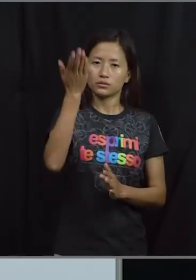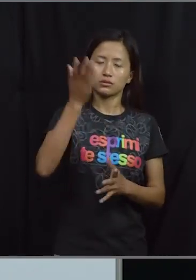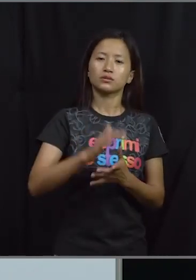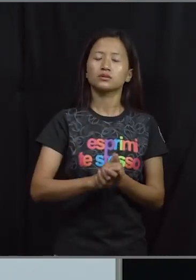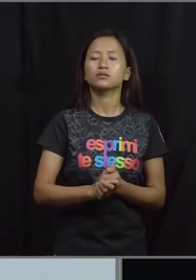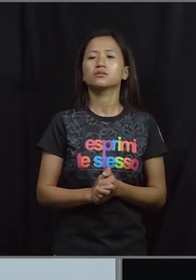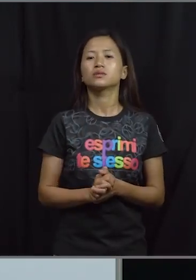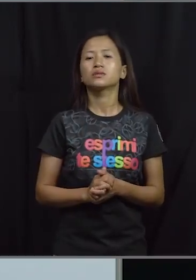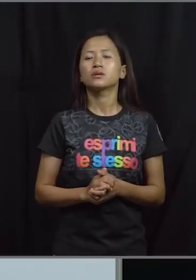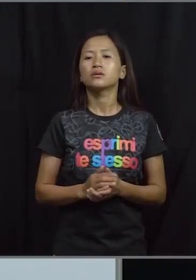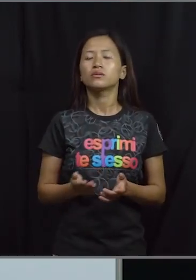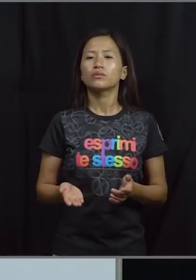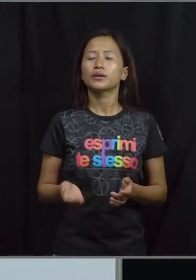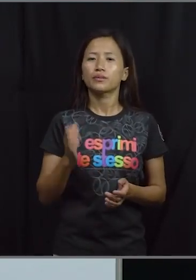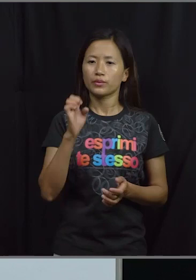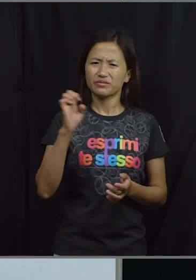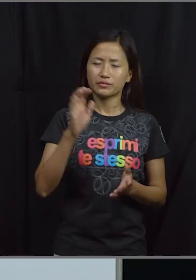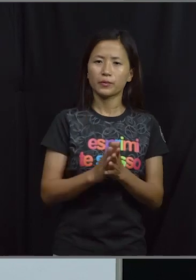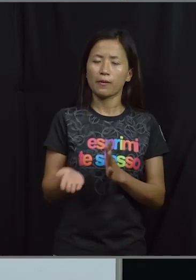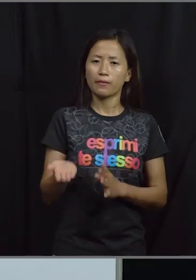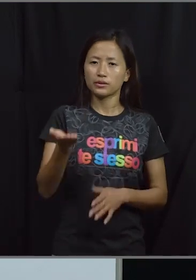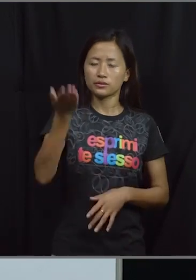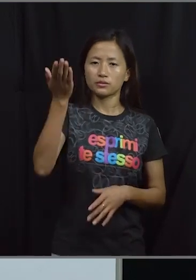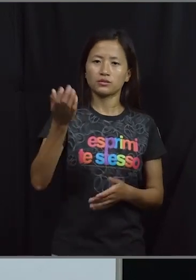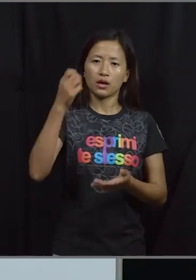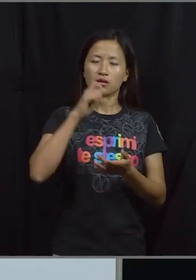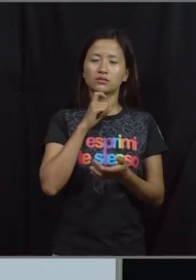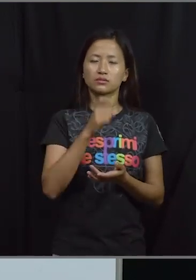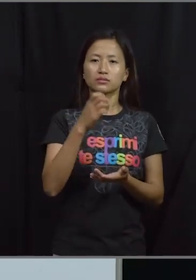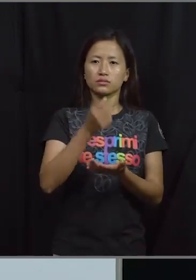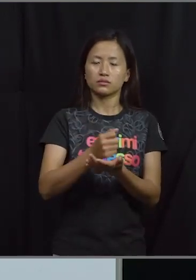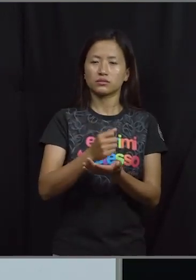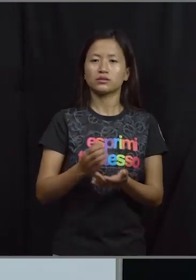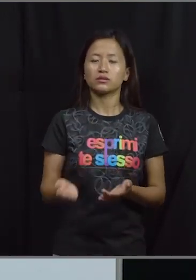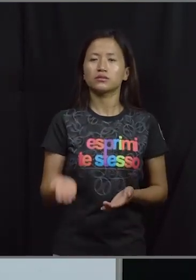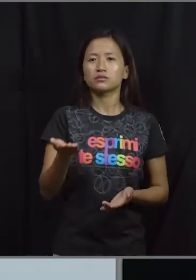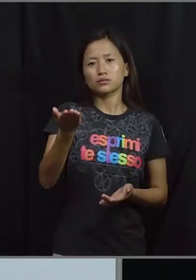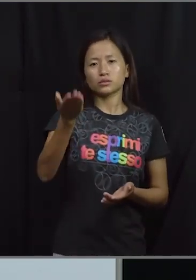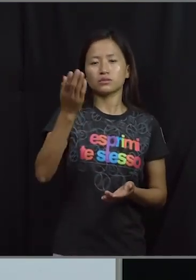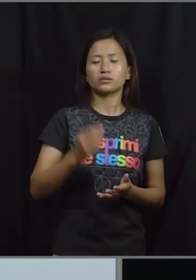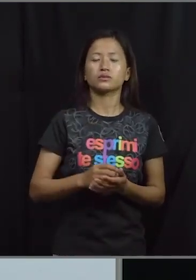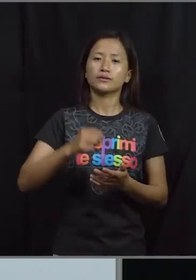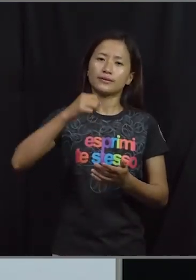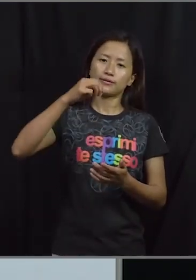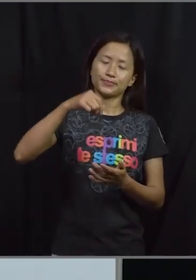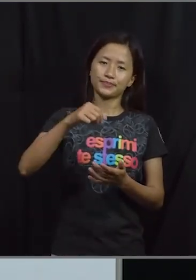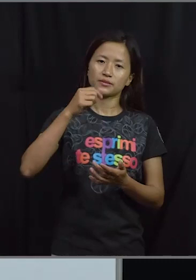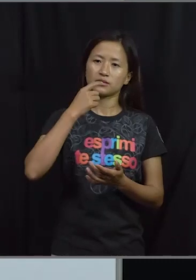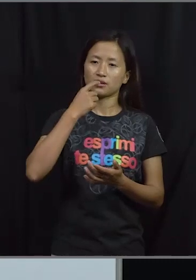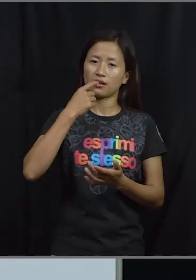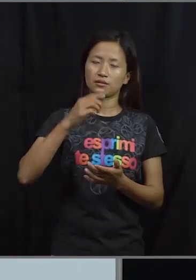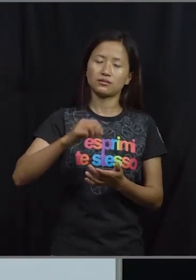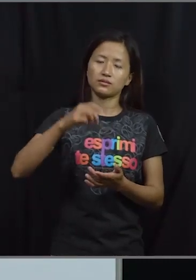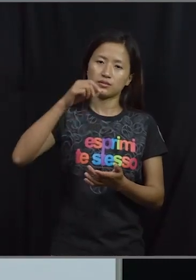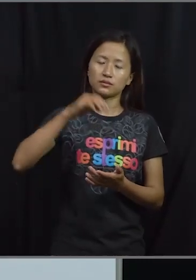rise. And then even when price rises, demand for salt was also increasing. So law of demand